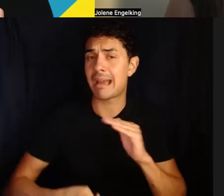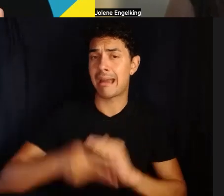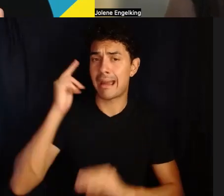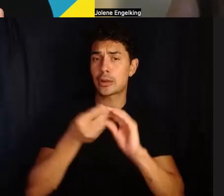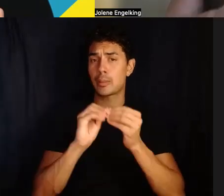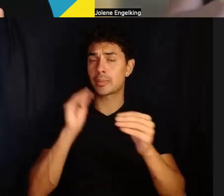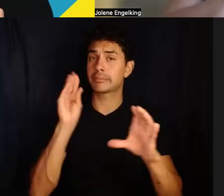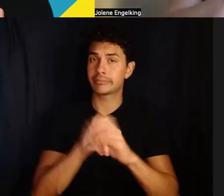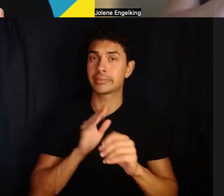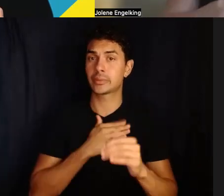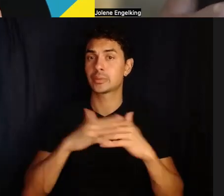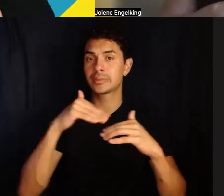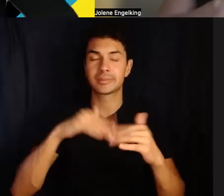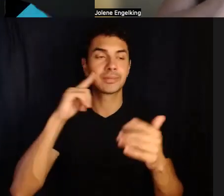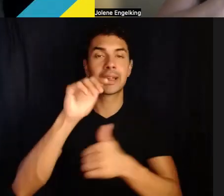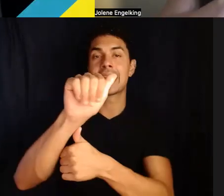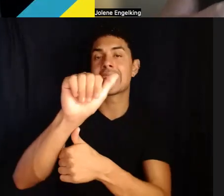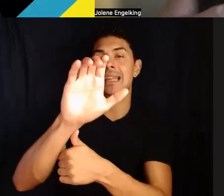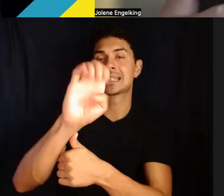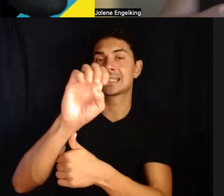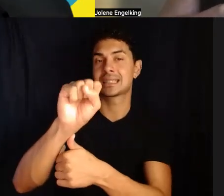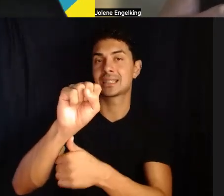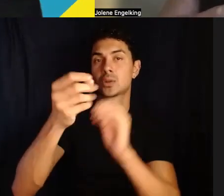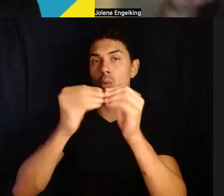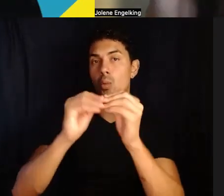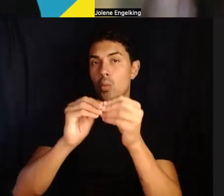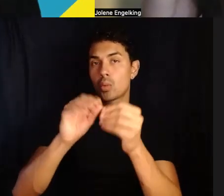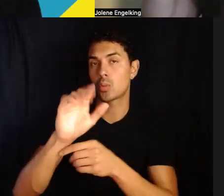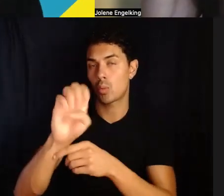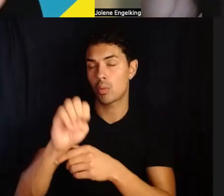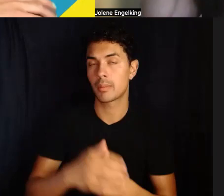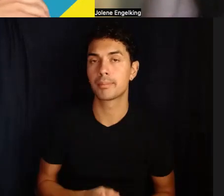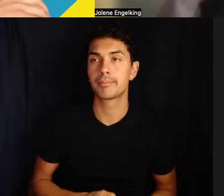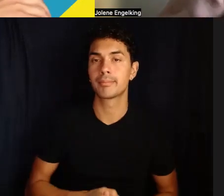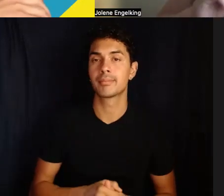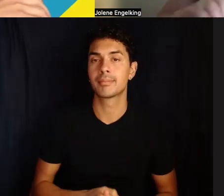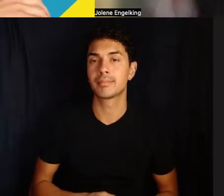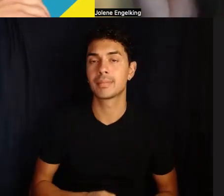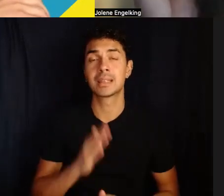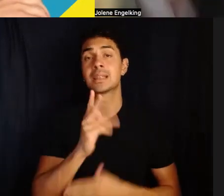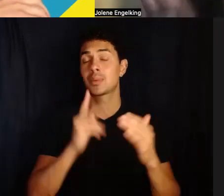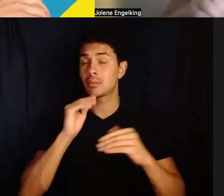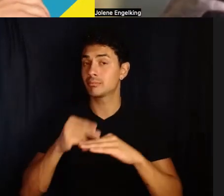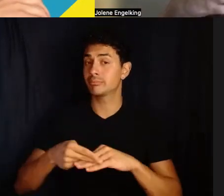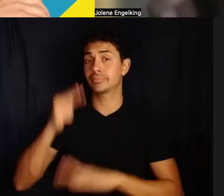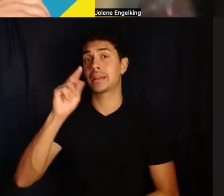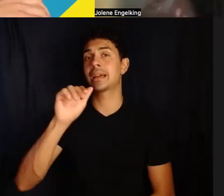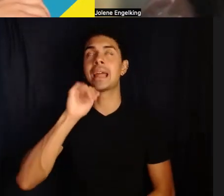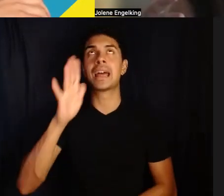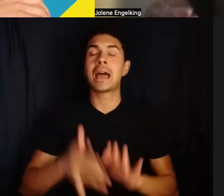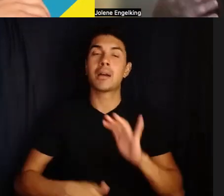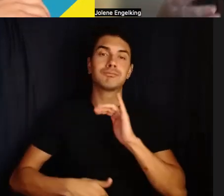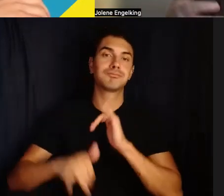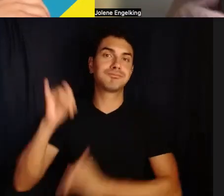community, right? Like you're talking ACEs, like ACE scores, and things like that. And a lot of people in our community, they are going to be not off the charts, but they're going to be